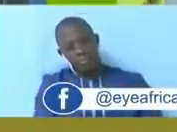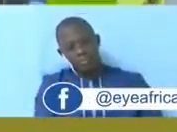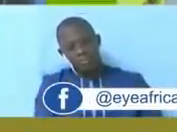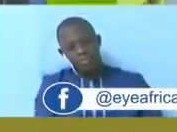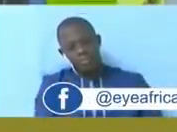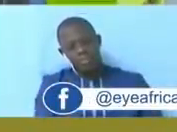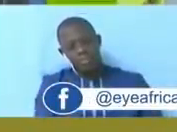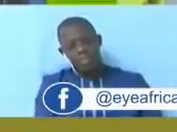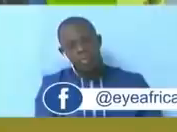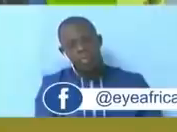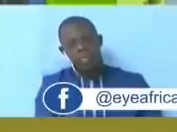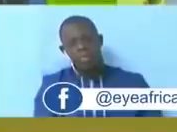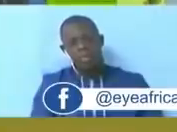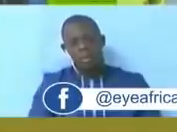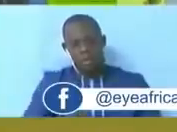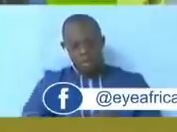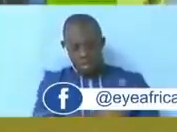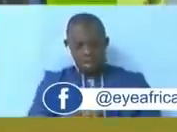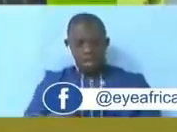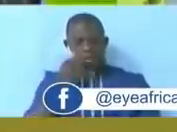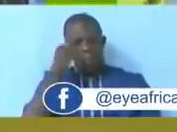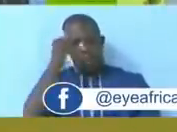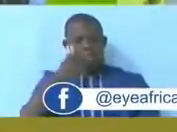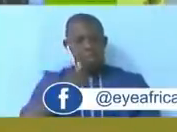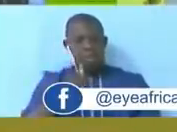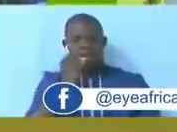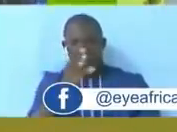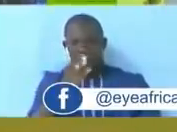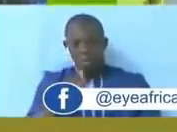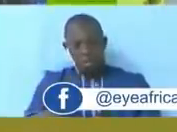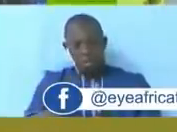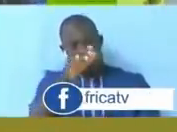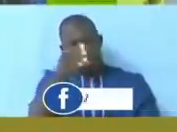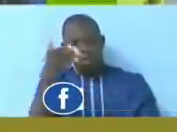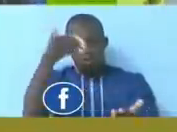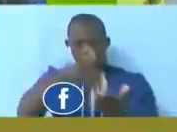They called me and said, come and collect all your clients'